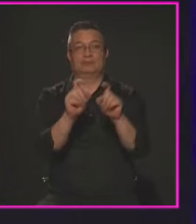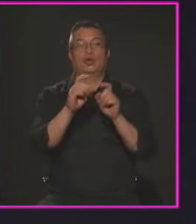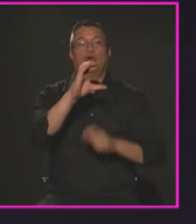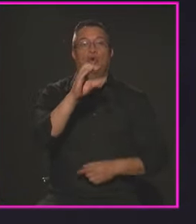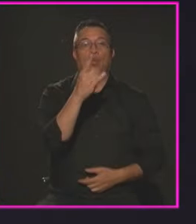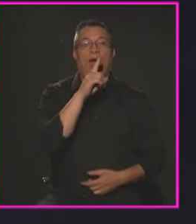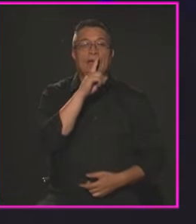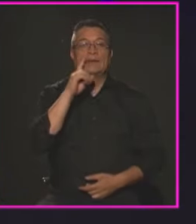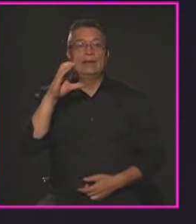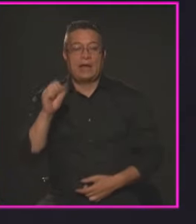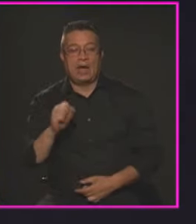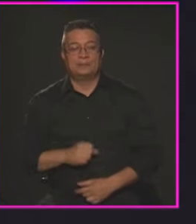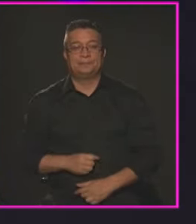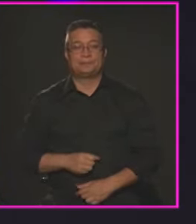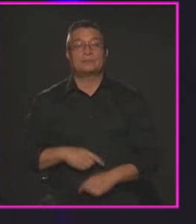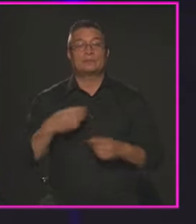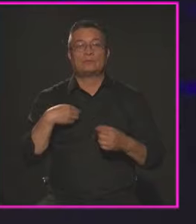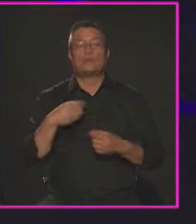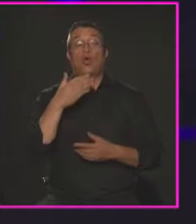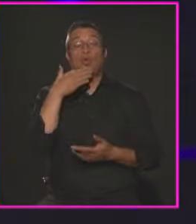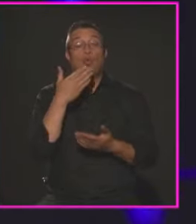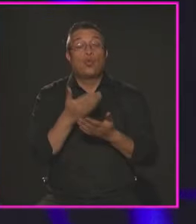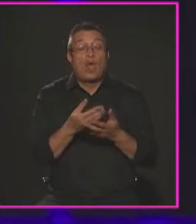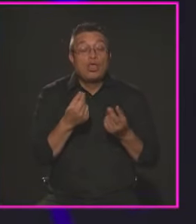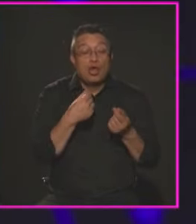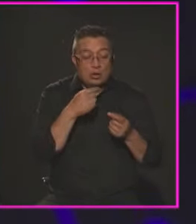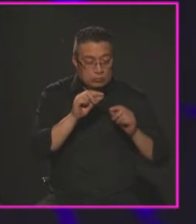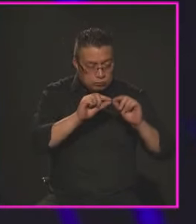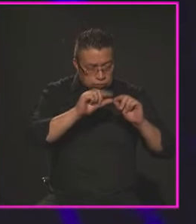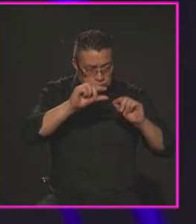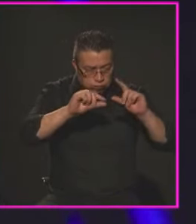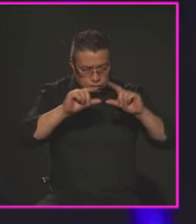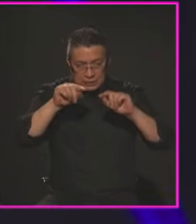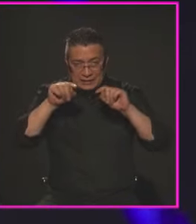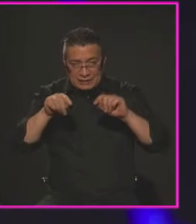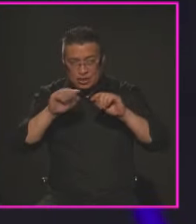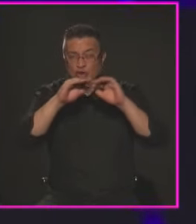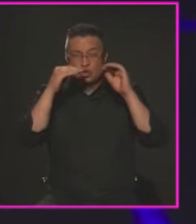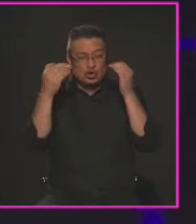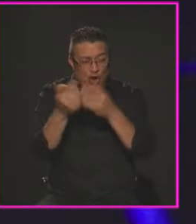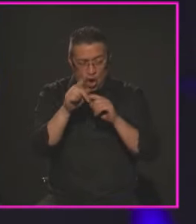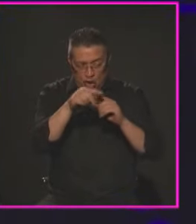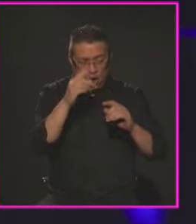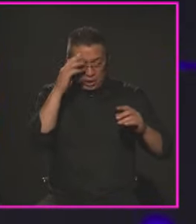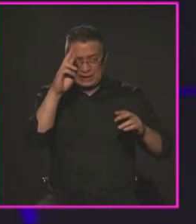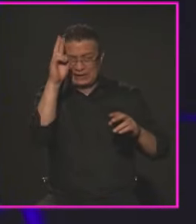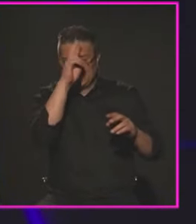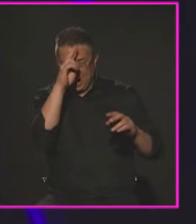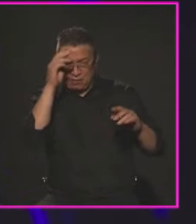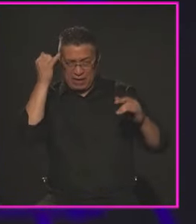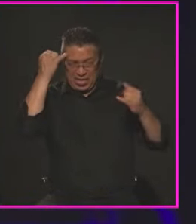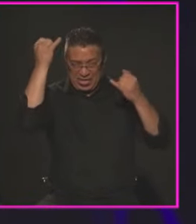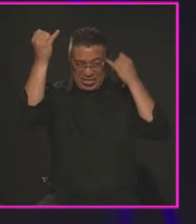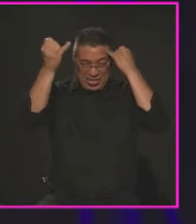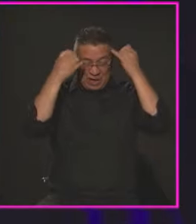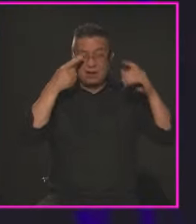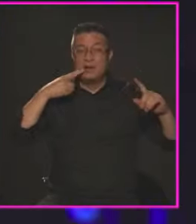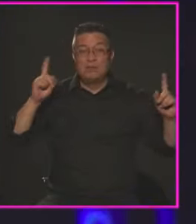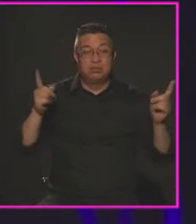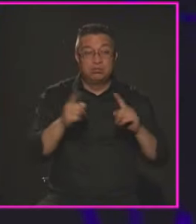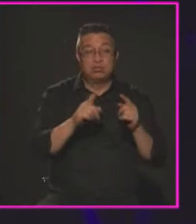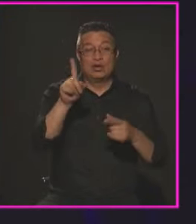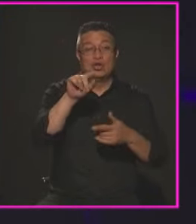an irreversible way. All these strange ideas are summarized by the Schrödinger cat paradox that you might have heard